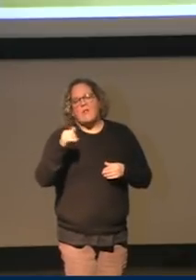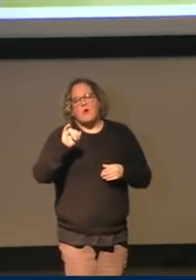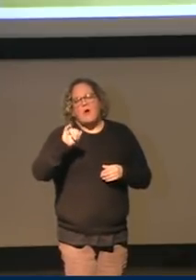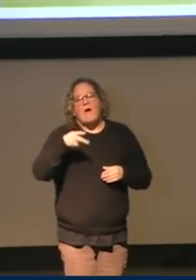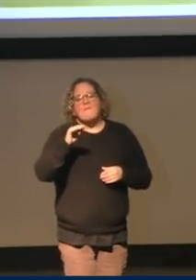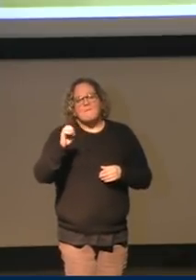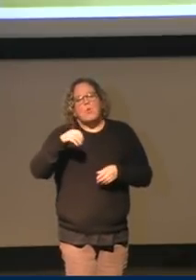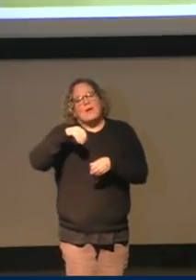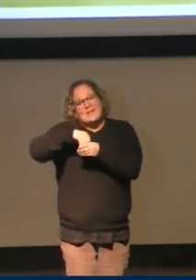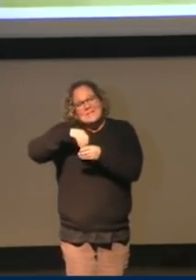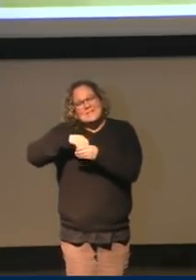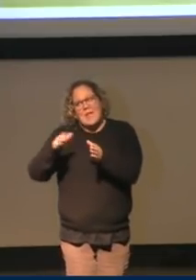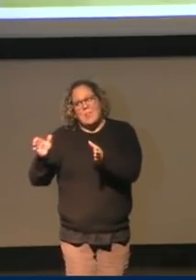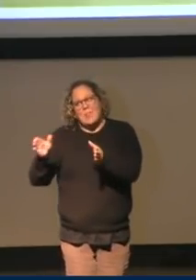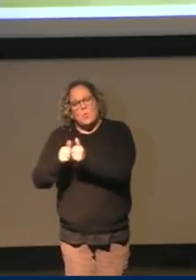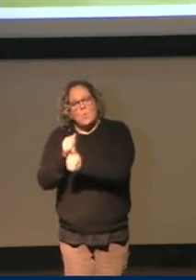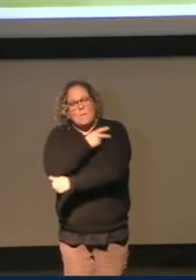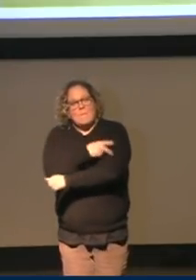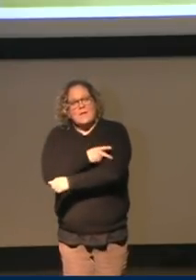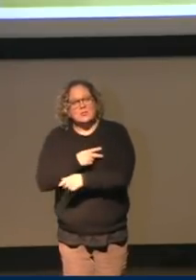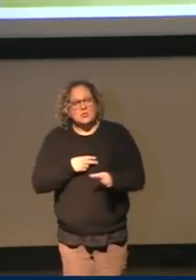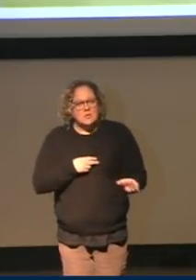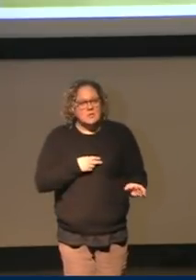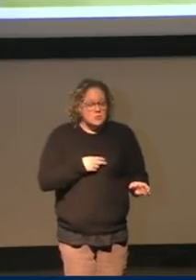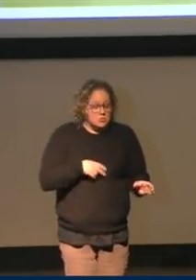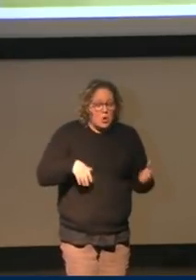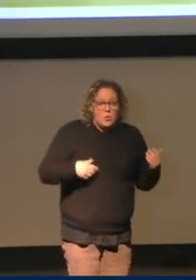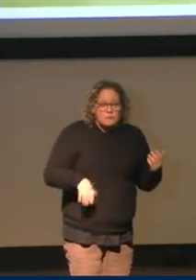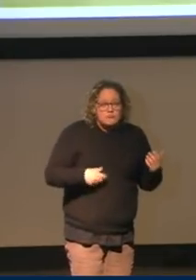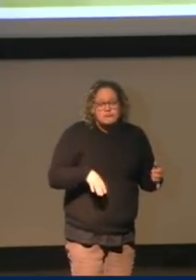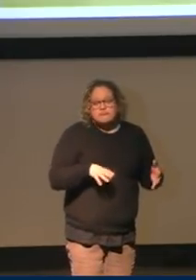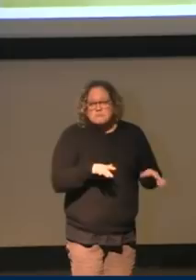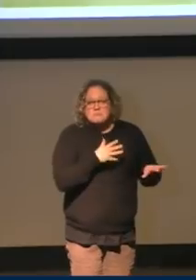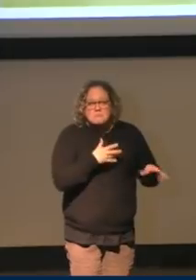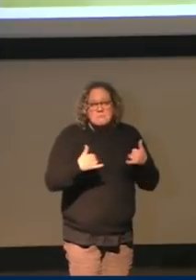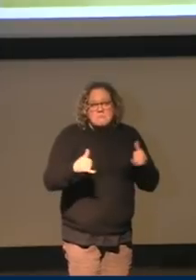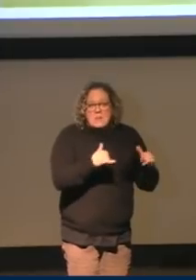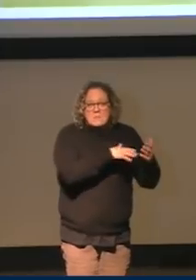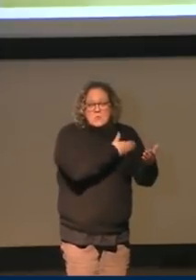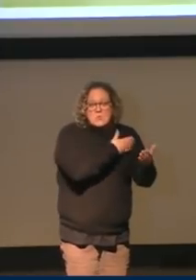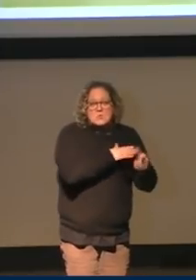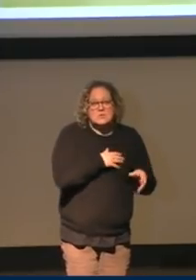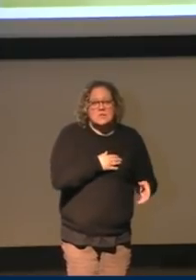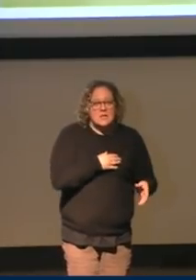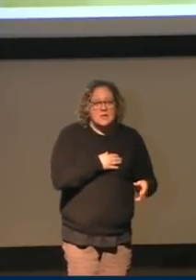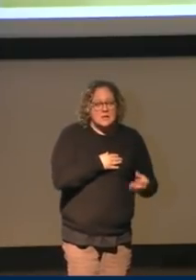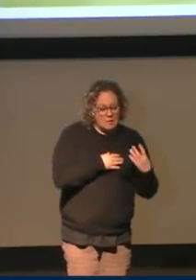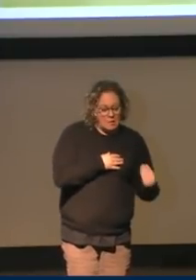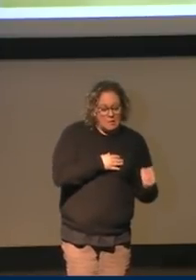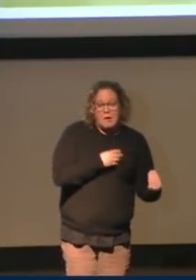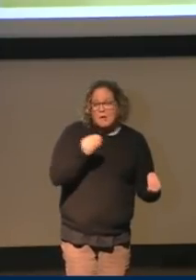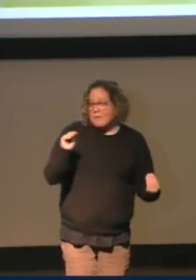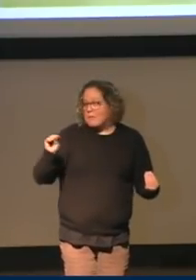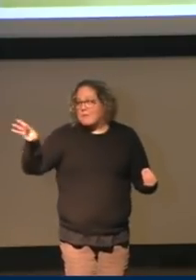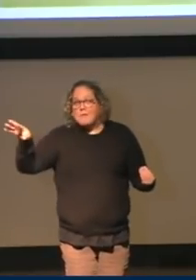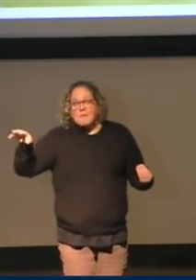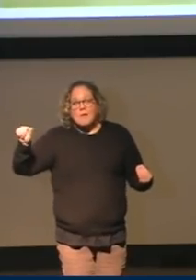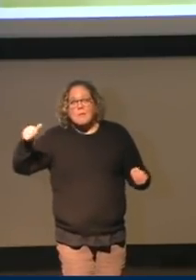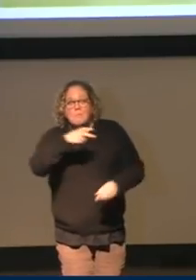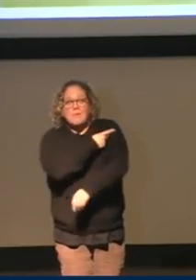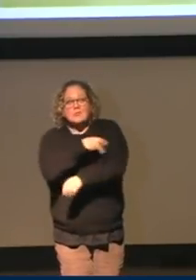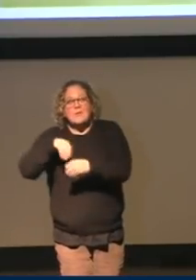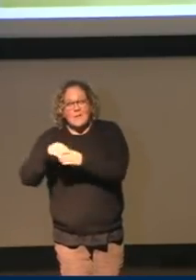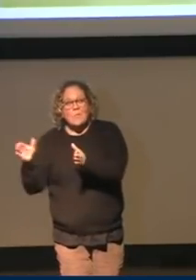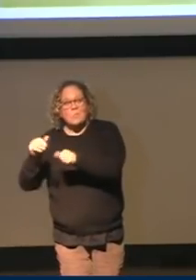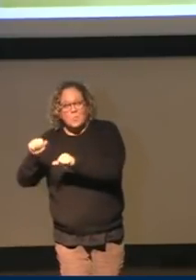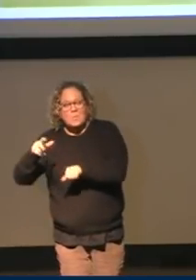room. And so the music therapy is actually given at the bedside. And so how we use the technology out there and how innovative nurses are to